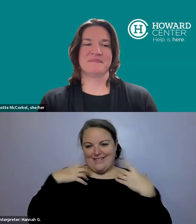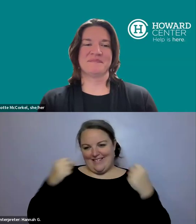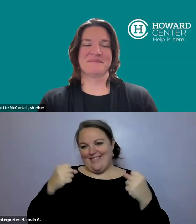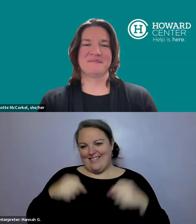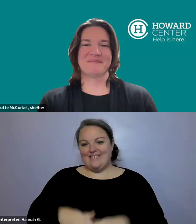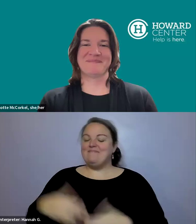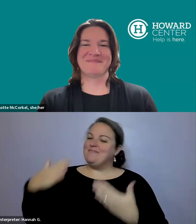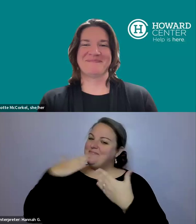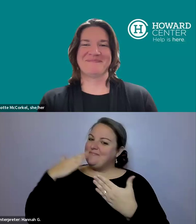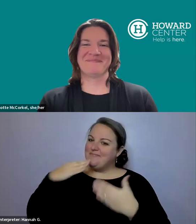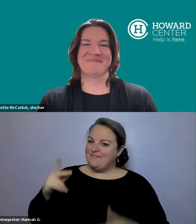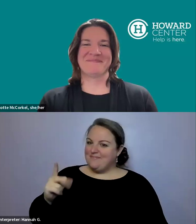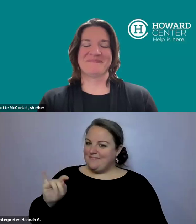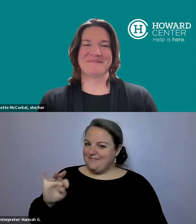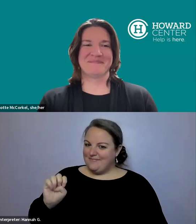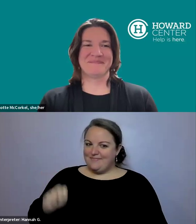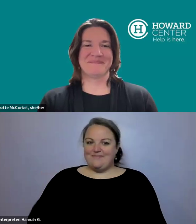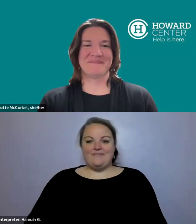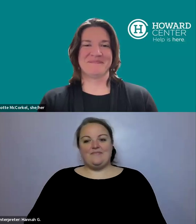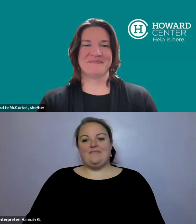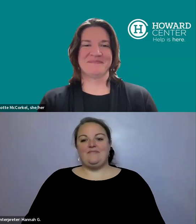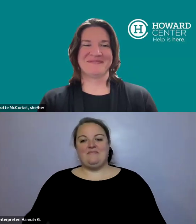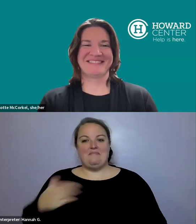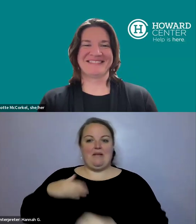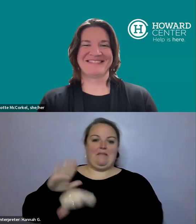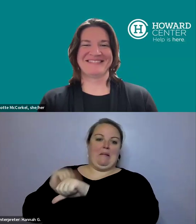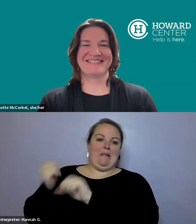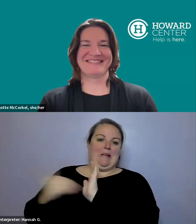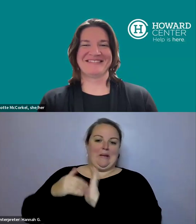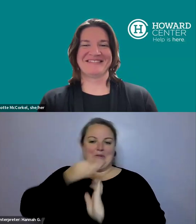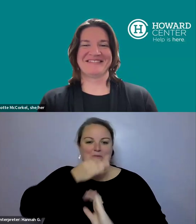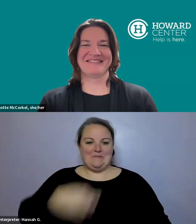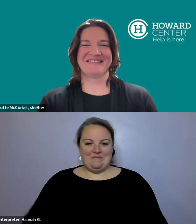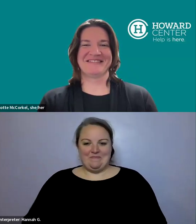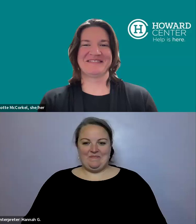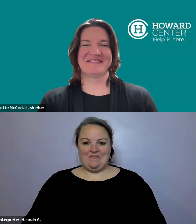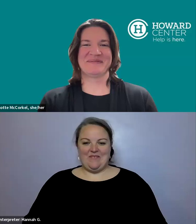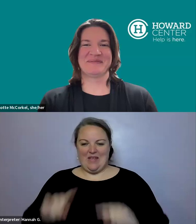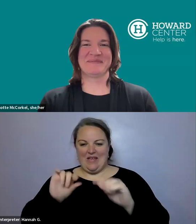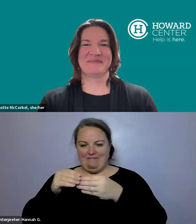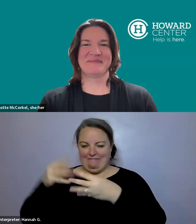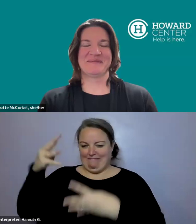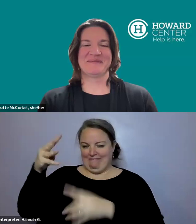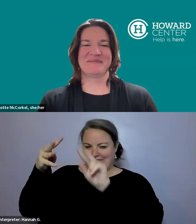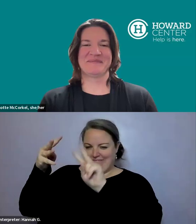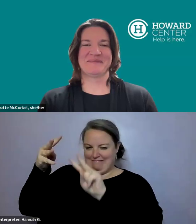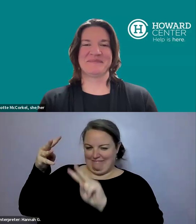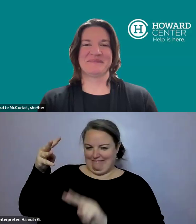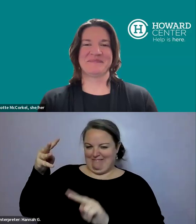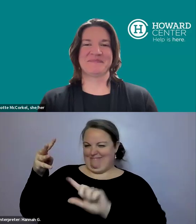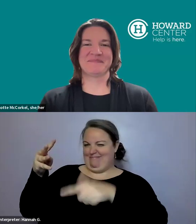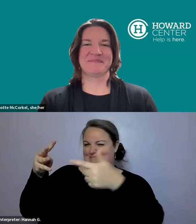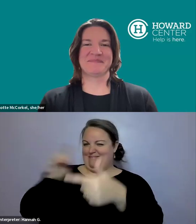Great, thank you, Katie. I might call you back on in a minute or two. I saw another question that we might need you to